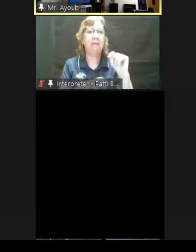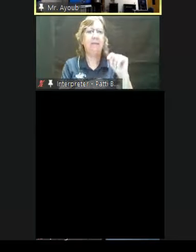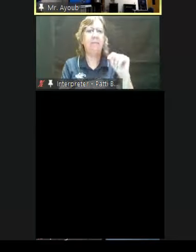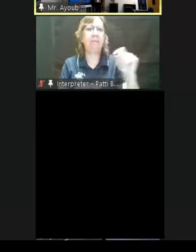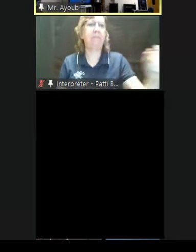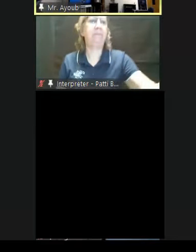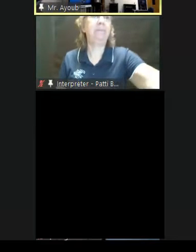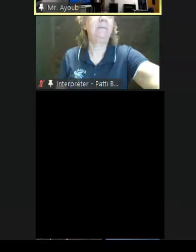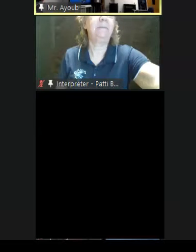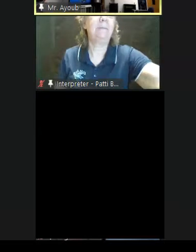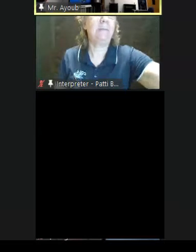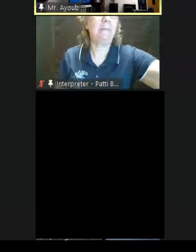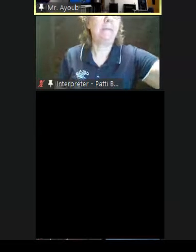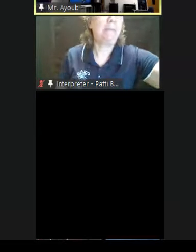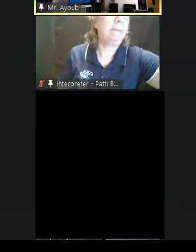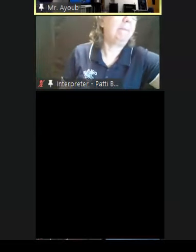here.